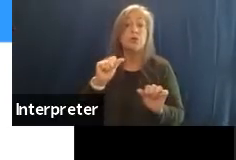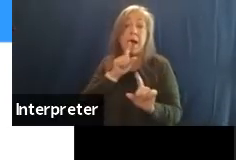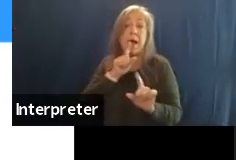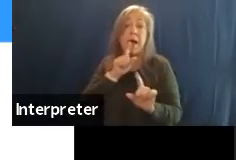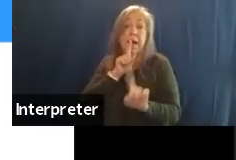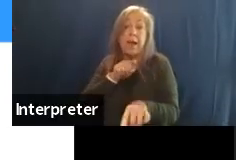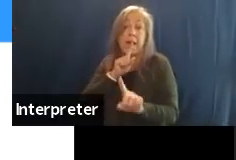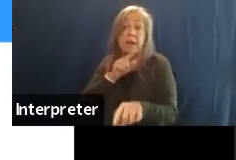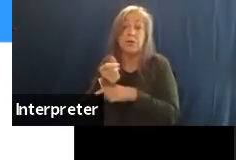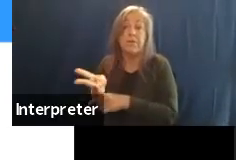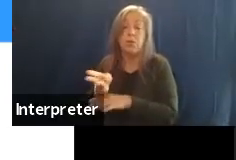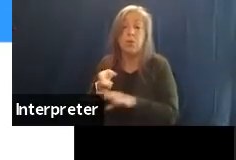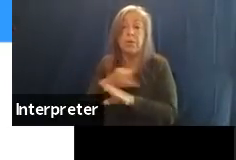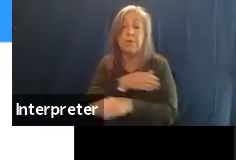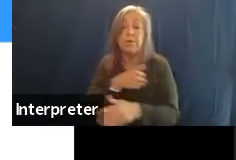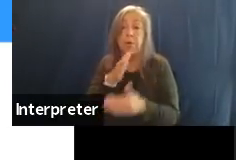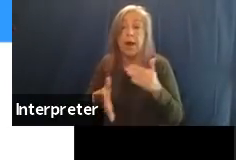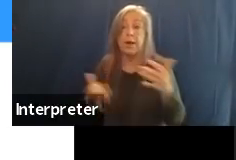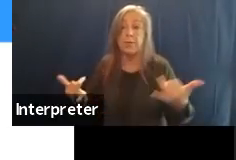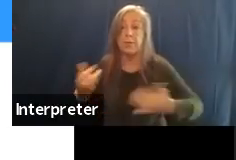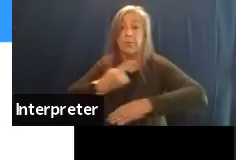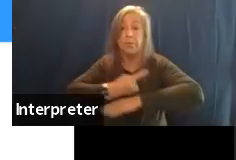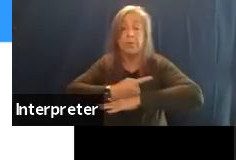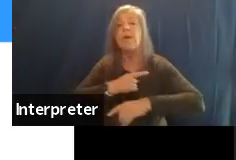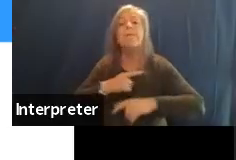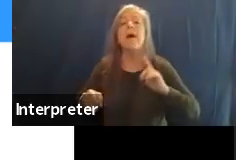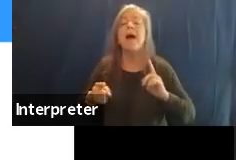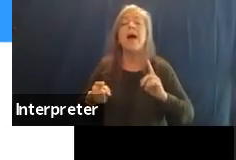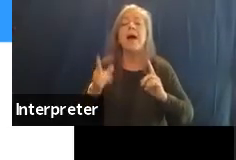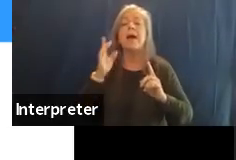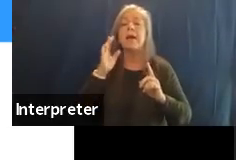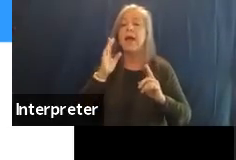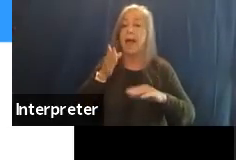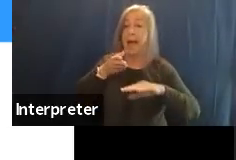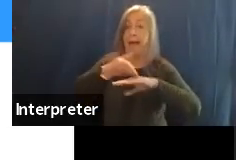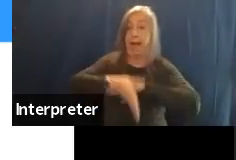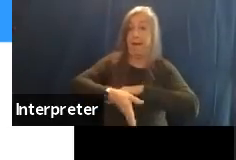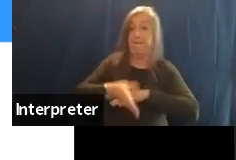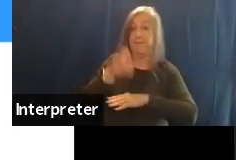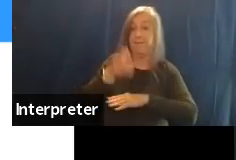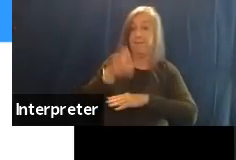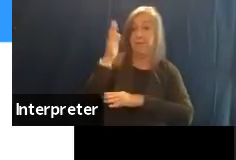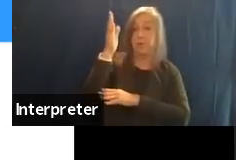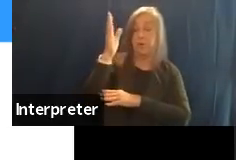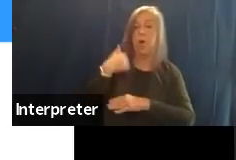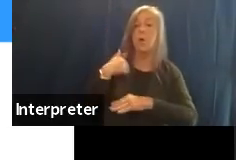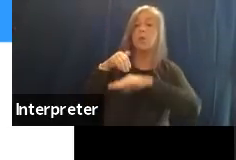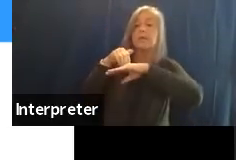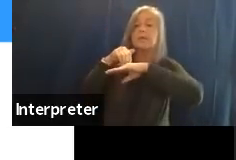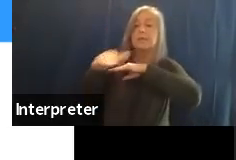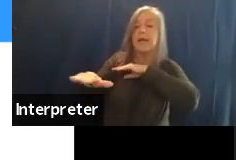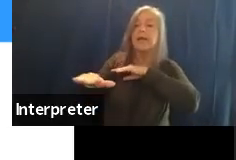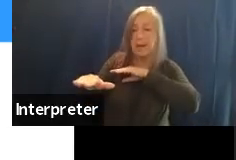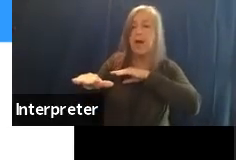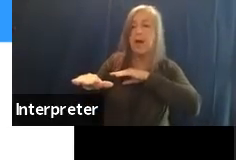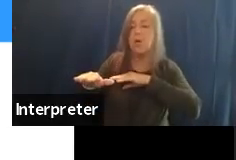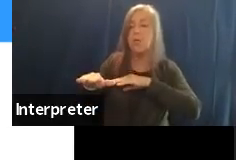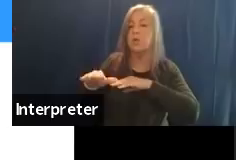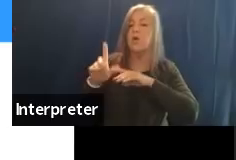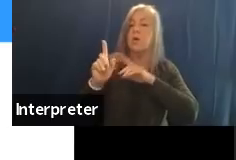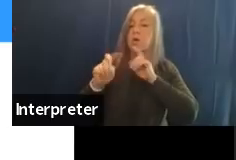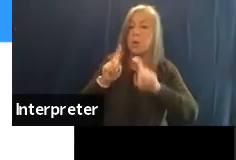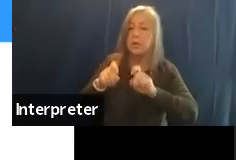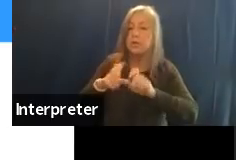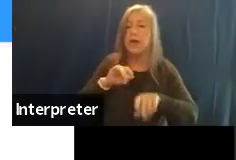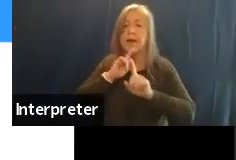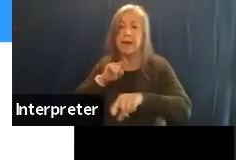a Q&A that'll go out to all staff after the meeting. Nancy and her team will be preparing the questions that folks have and answers